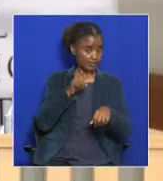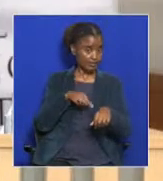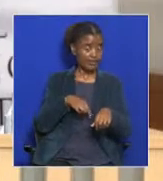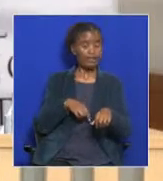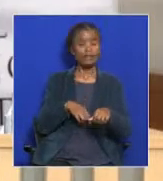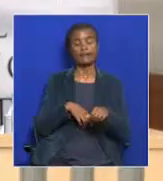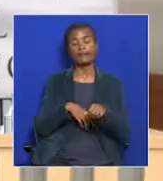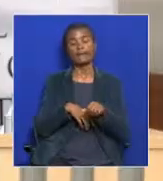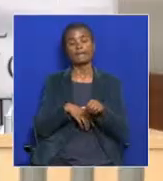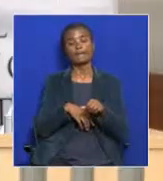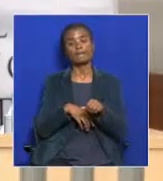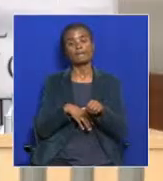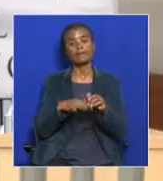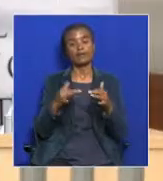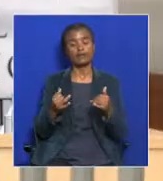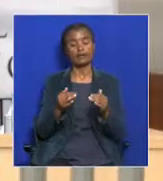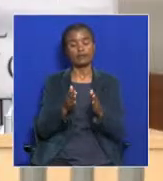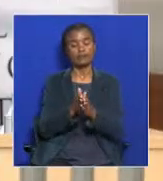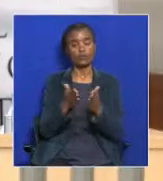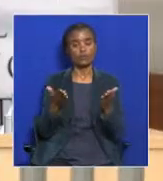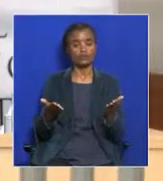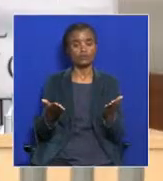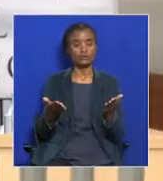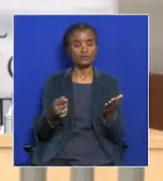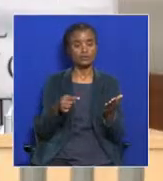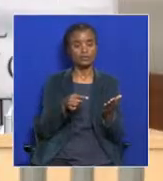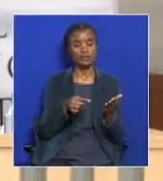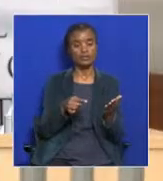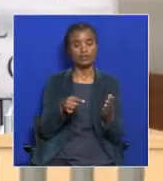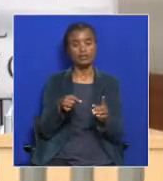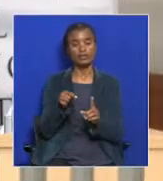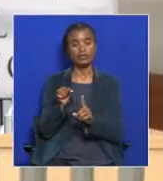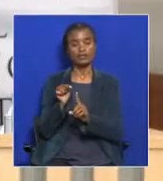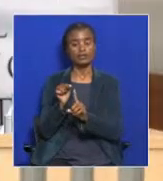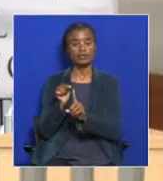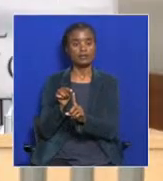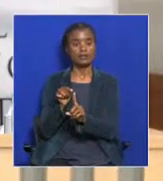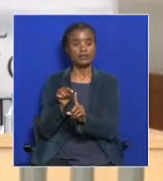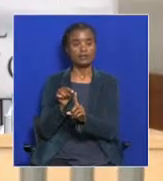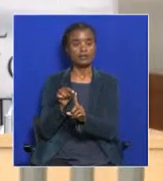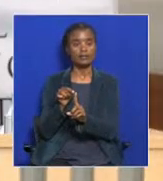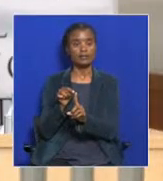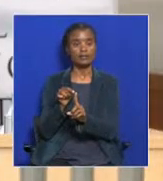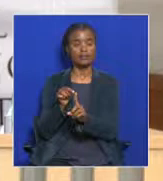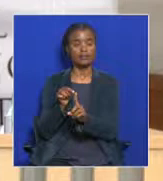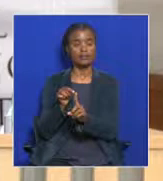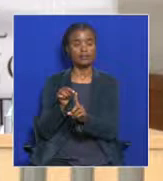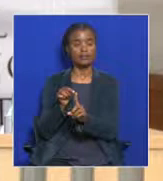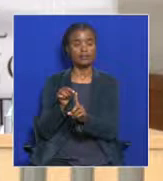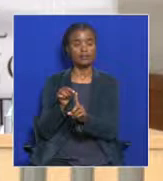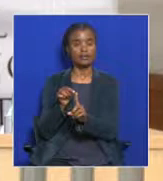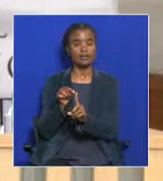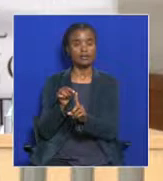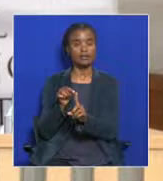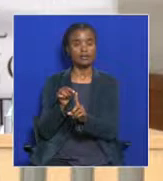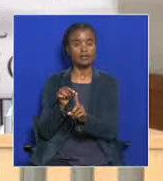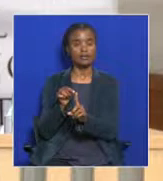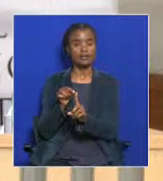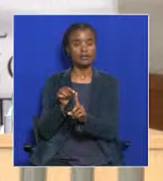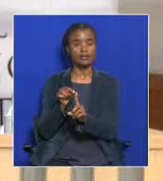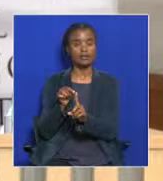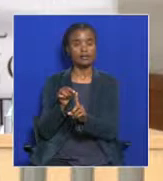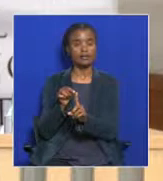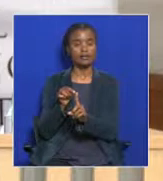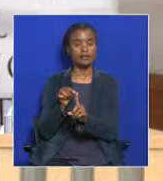opened Mr. Teddy's, for lack of a better salutation, Ms. Kuzwayo's